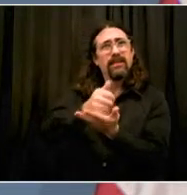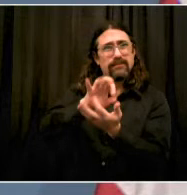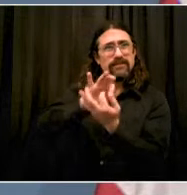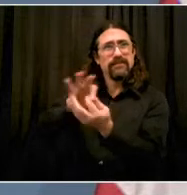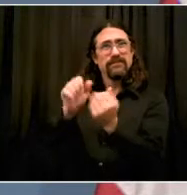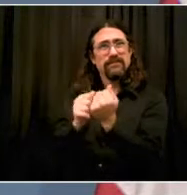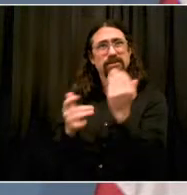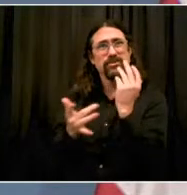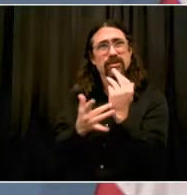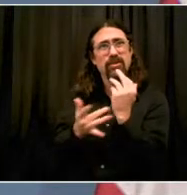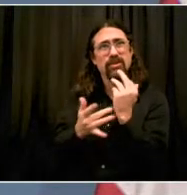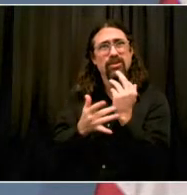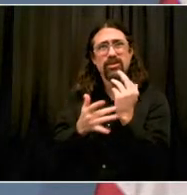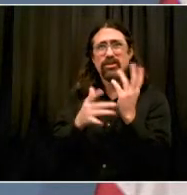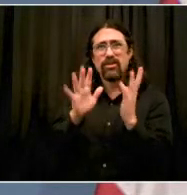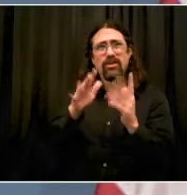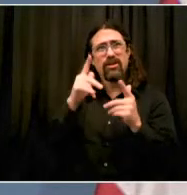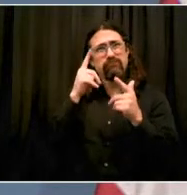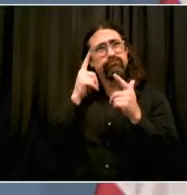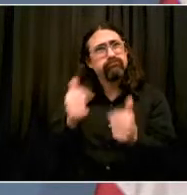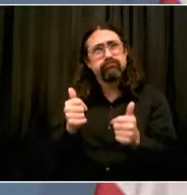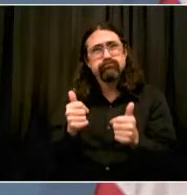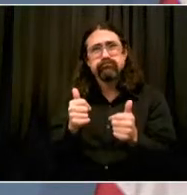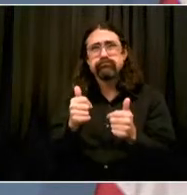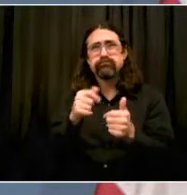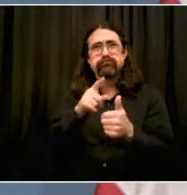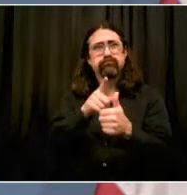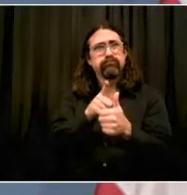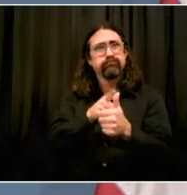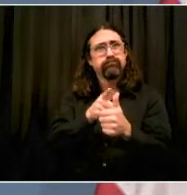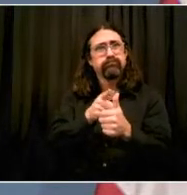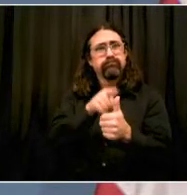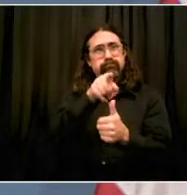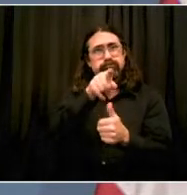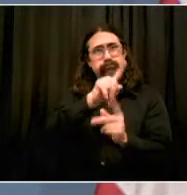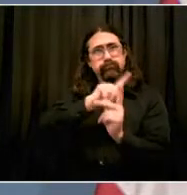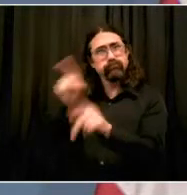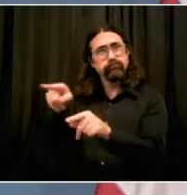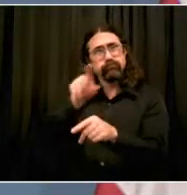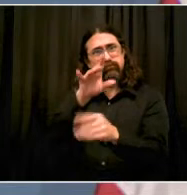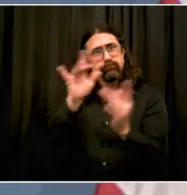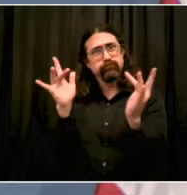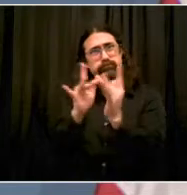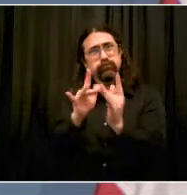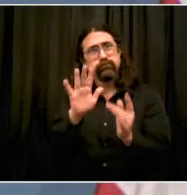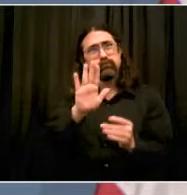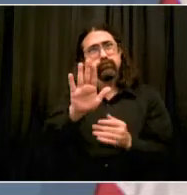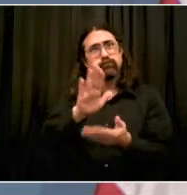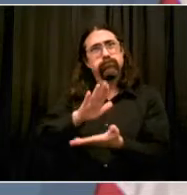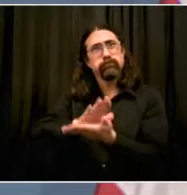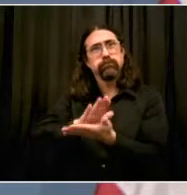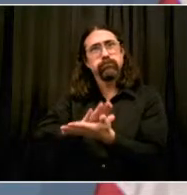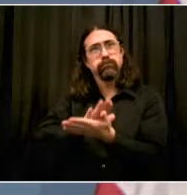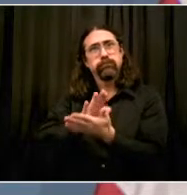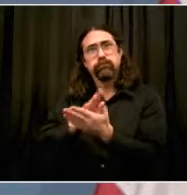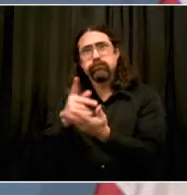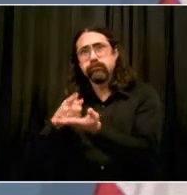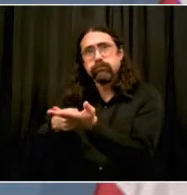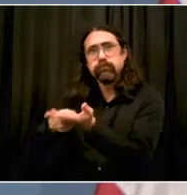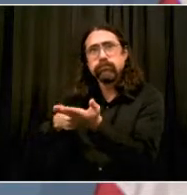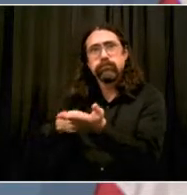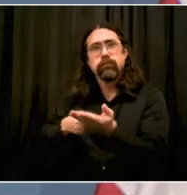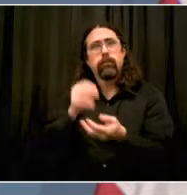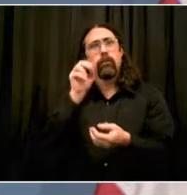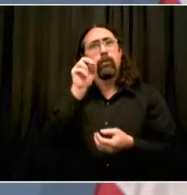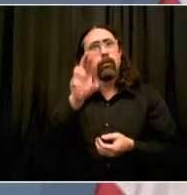schools.nyc.gov, and there is a link there where they can also connect with any support that they need for either logging on